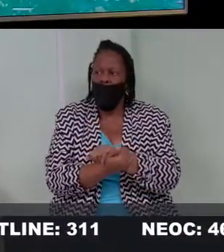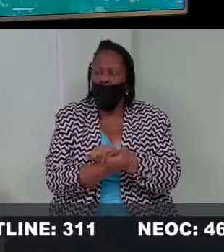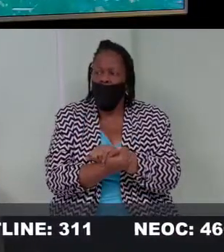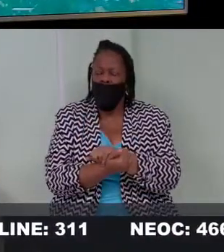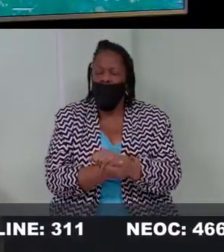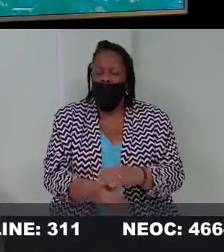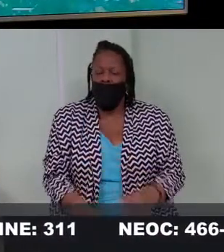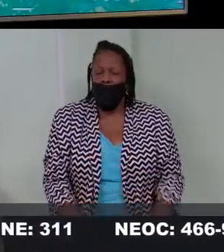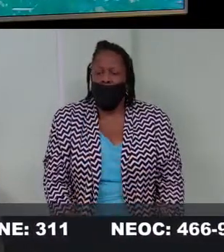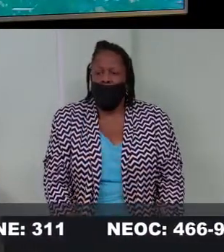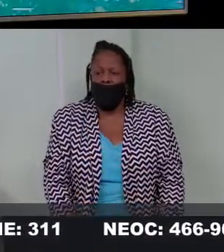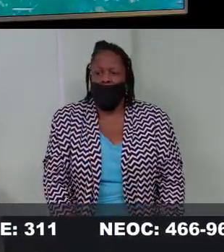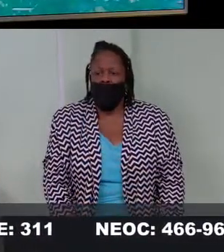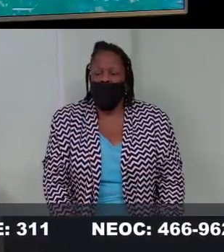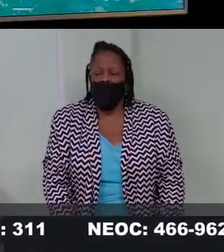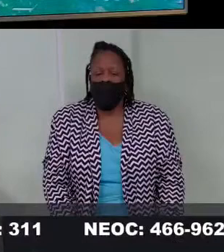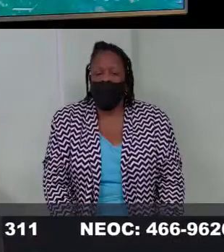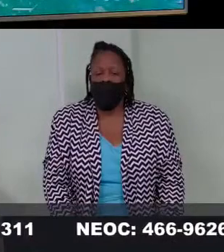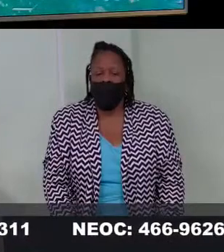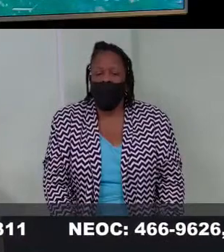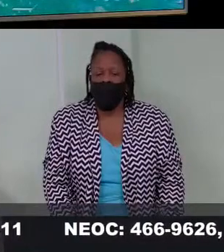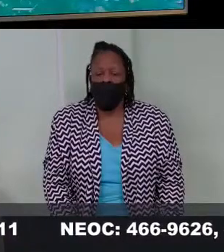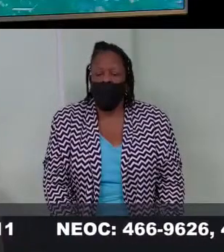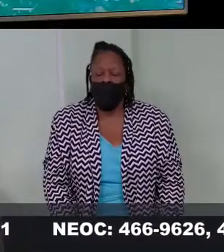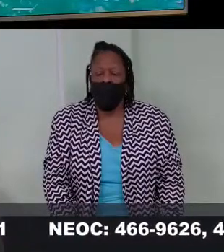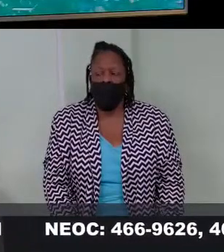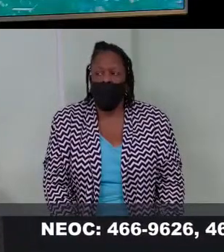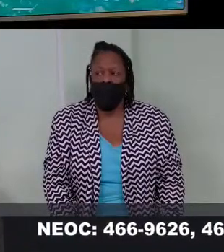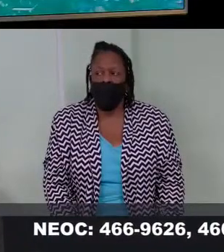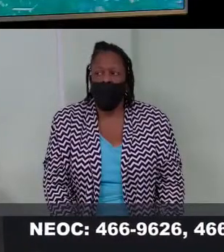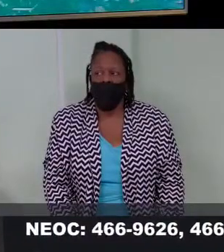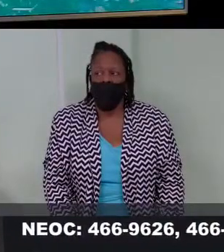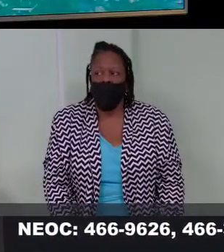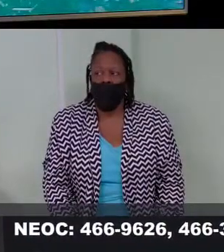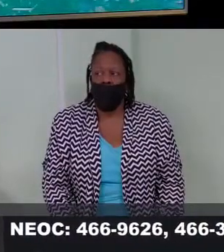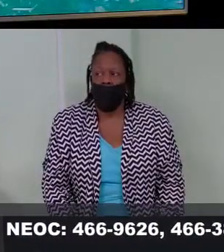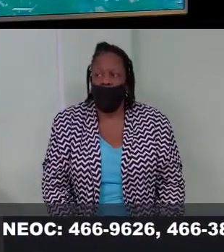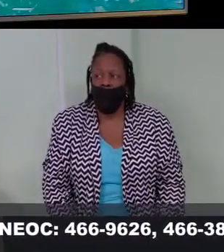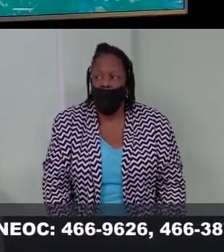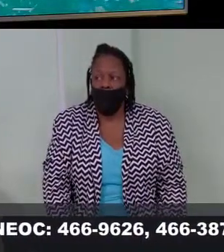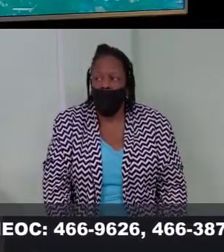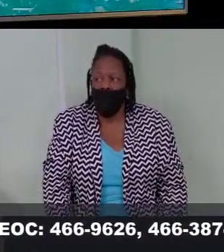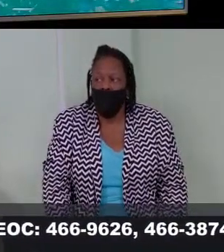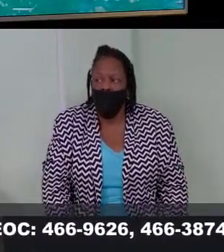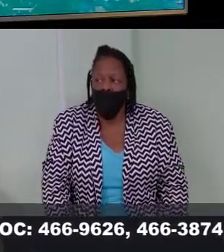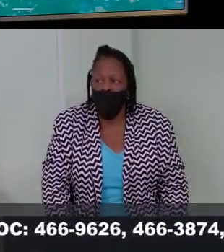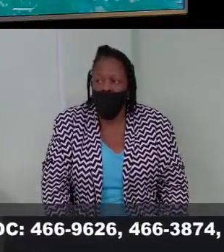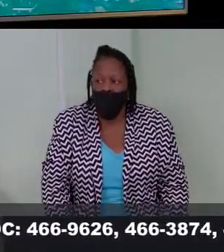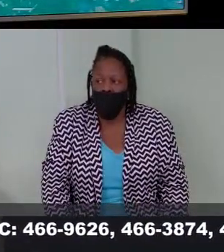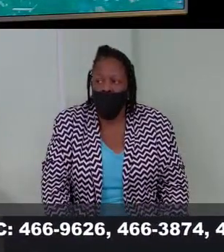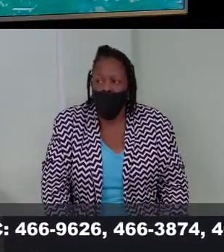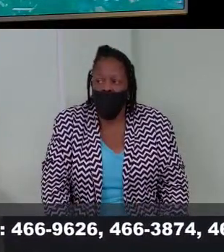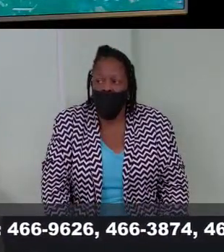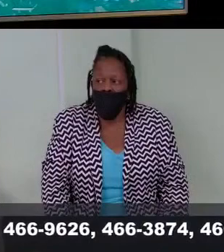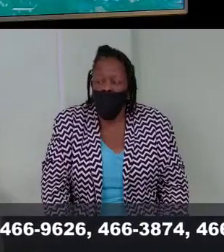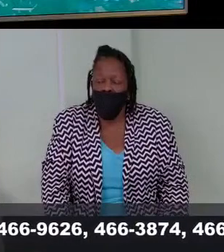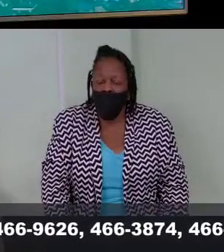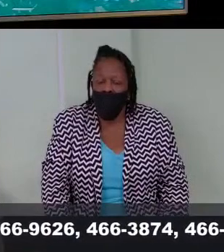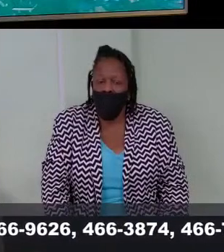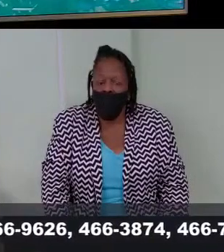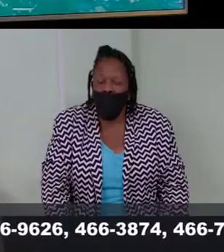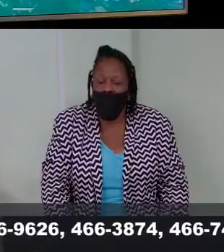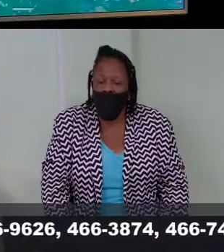and uncertainty, and of course, a by-election would have to be called. Any thoughts from anyone?